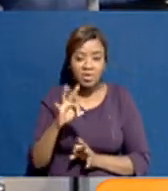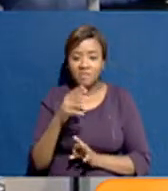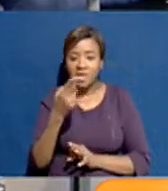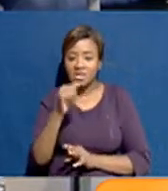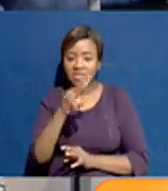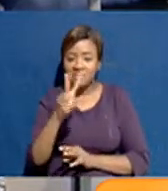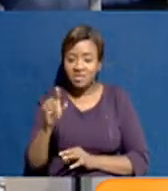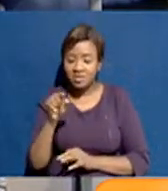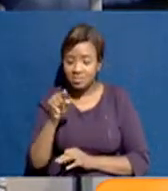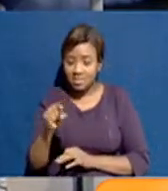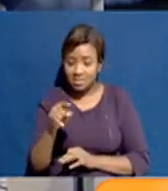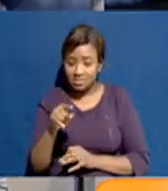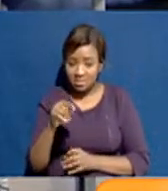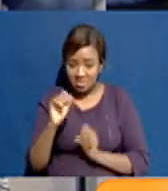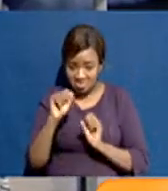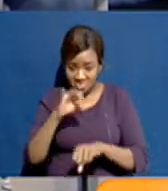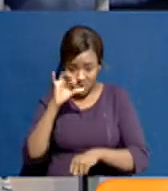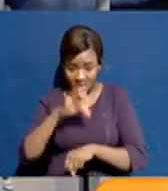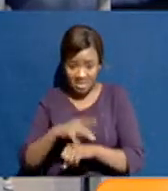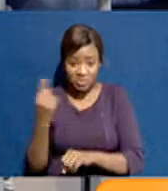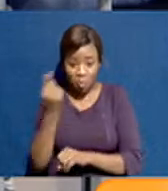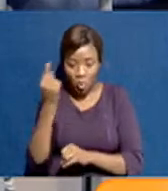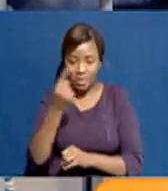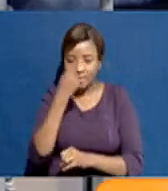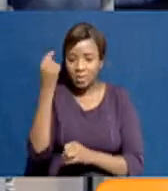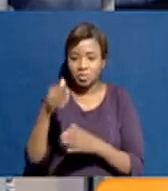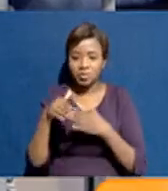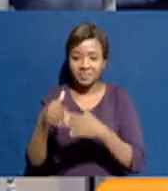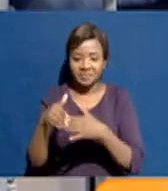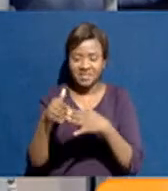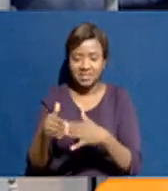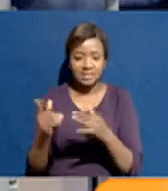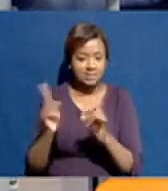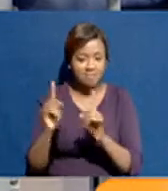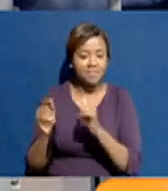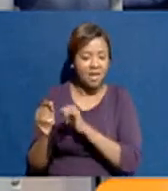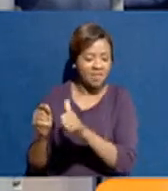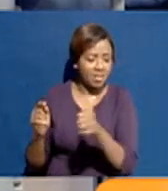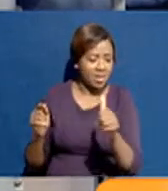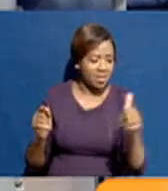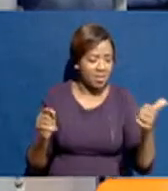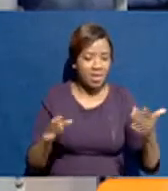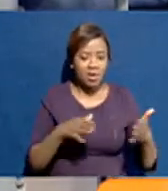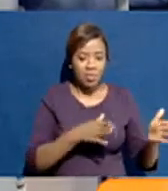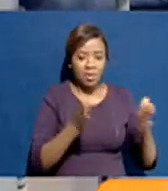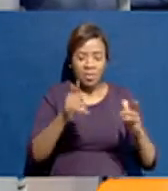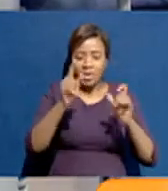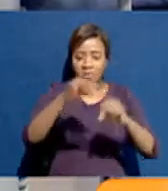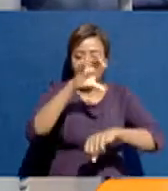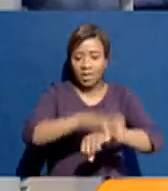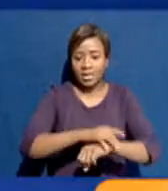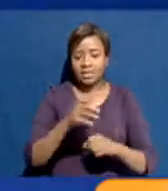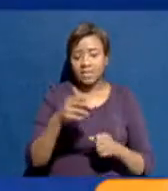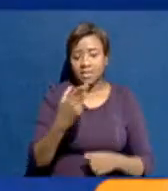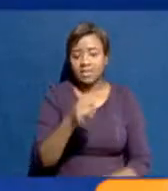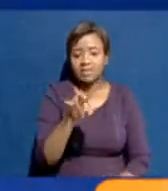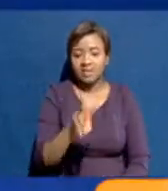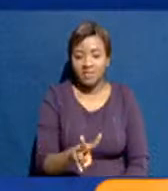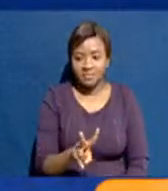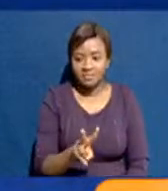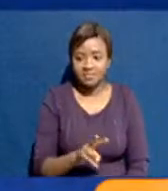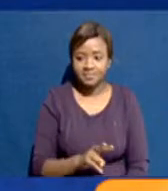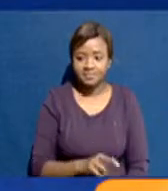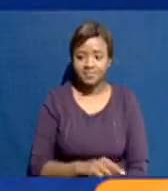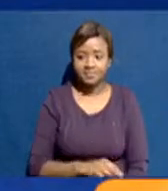transmitted infection. This is a conversation that we do have a lot because there are other methods or there are other modes of transmission of HIV, for